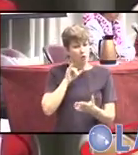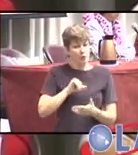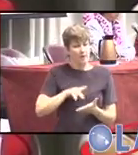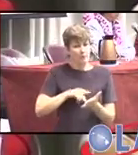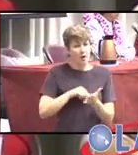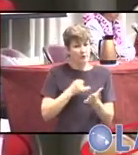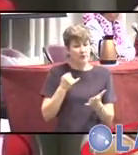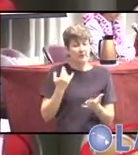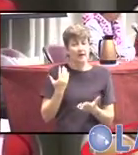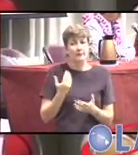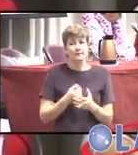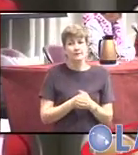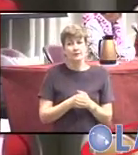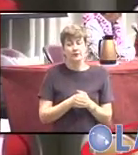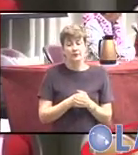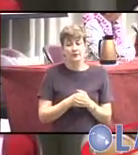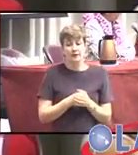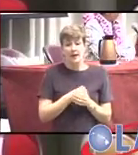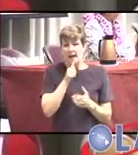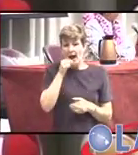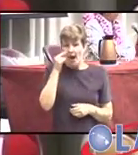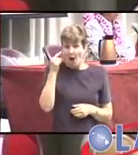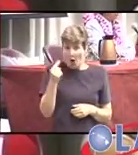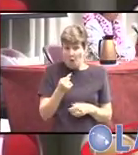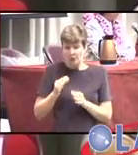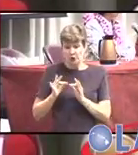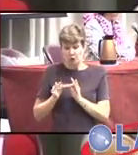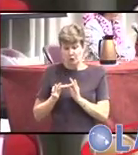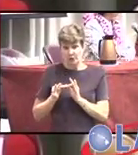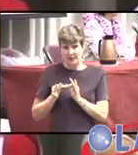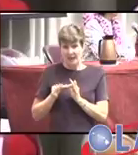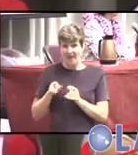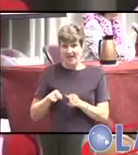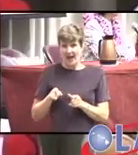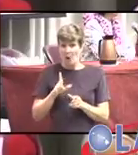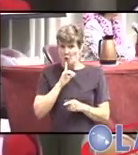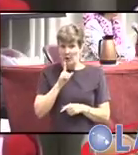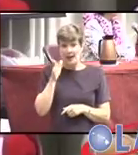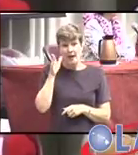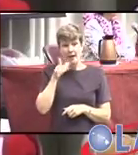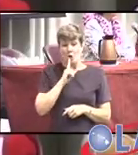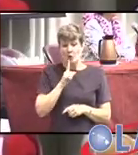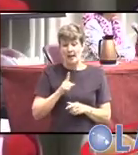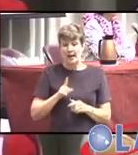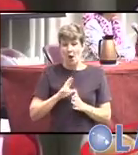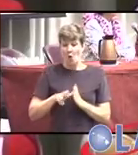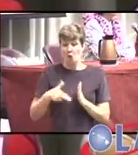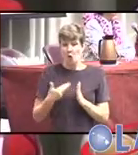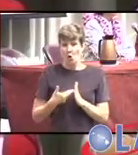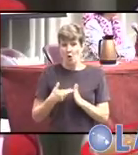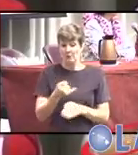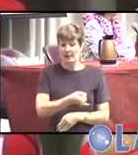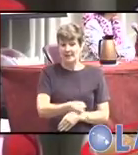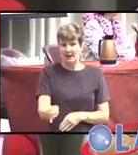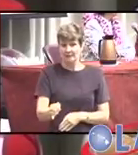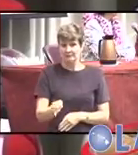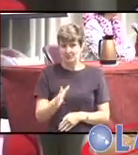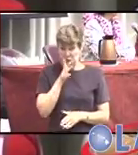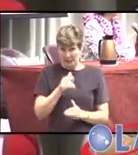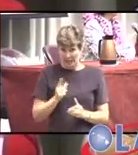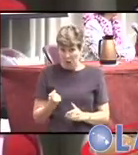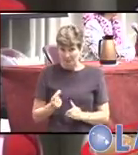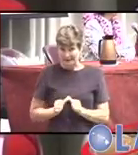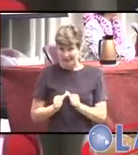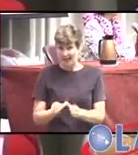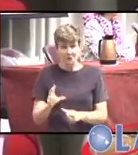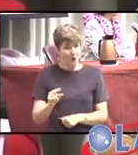project was that not always do interpreters maintain the boundaries and stay within their role. I learned that sometimes